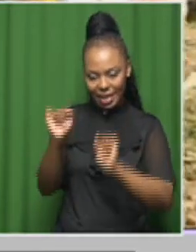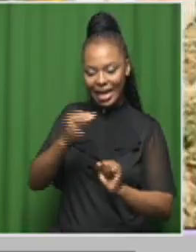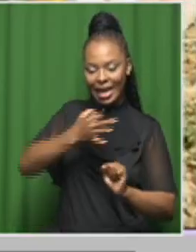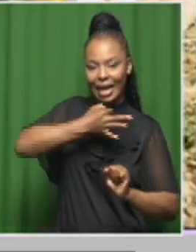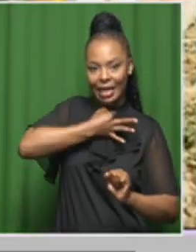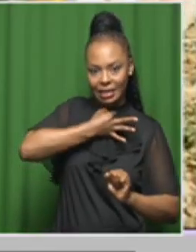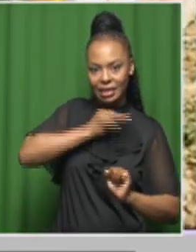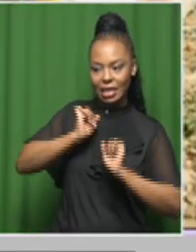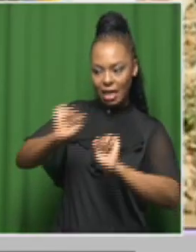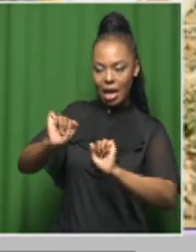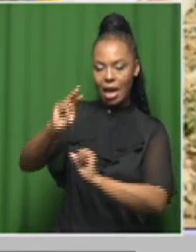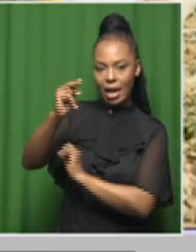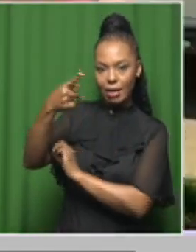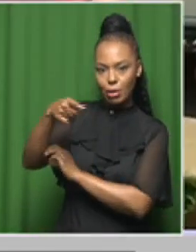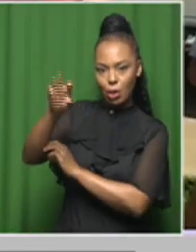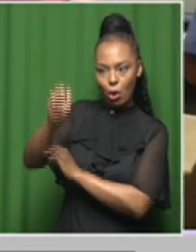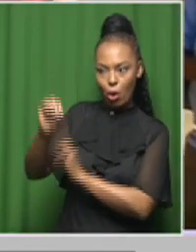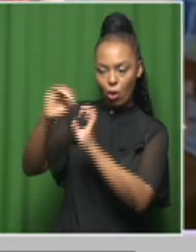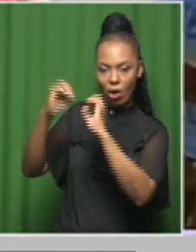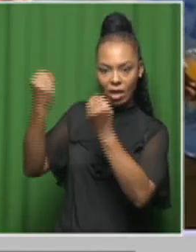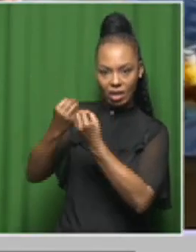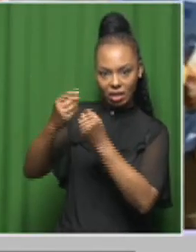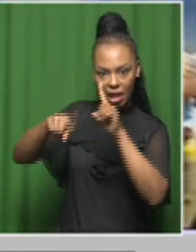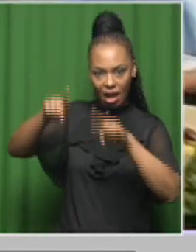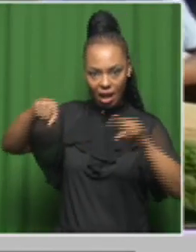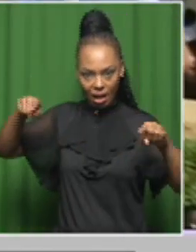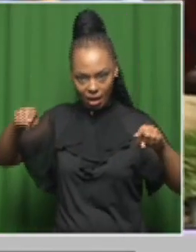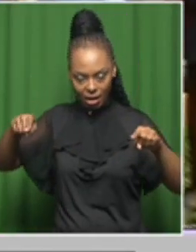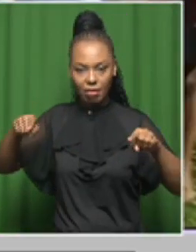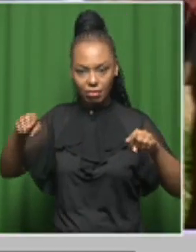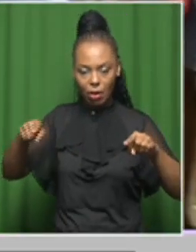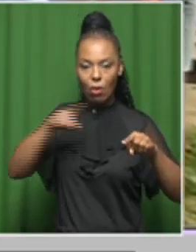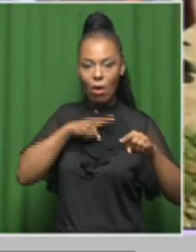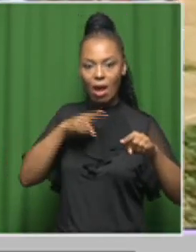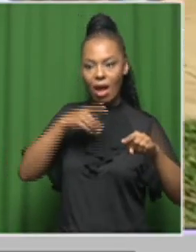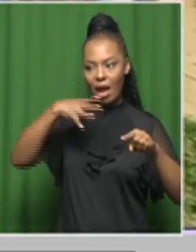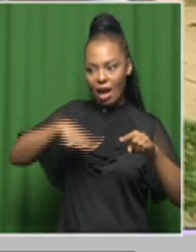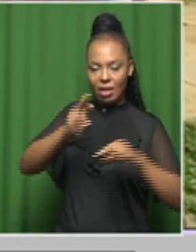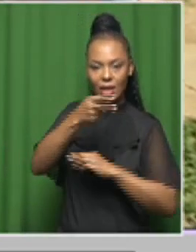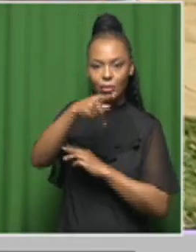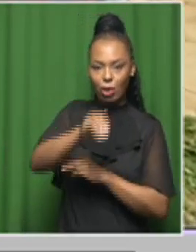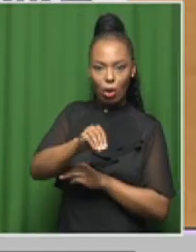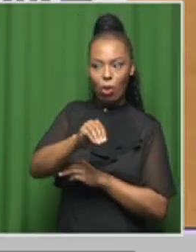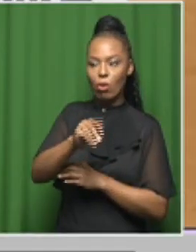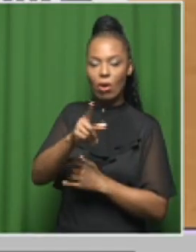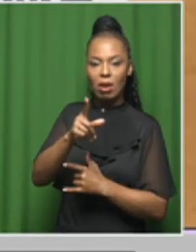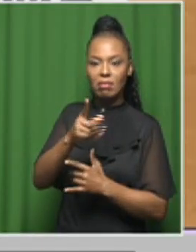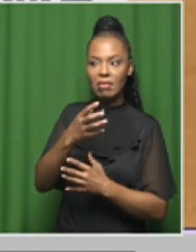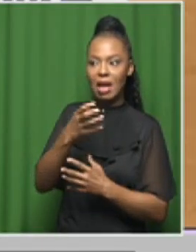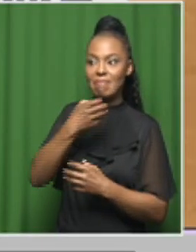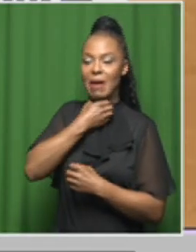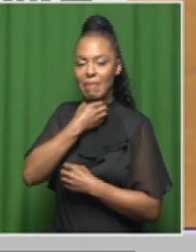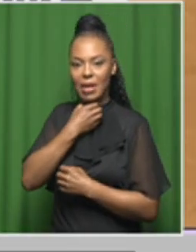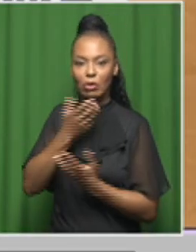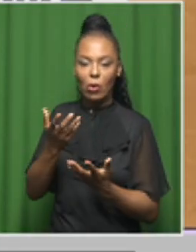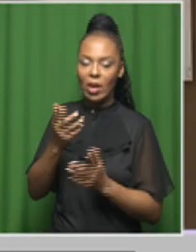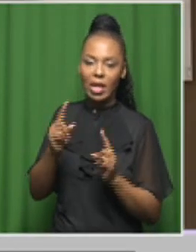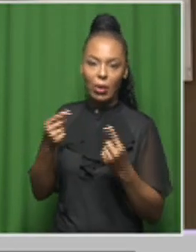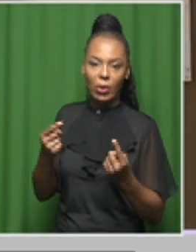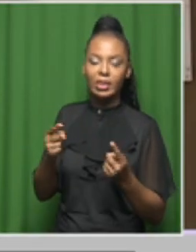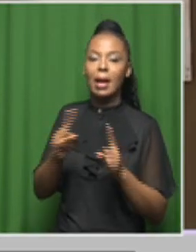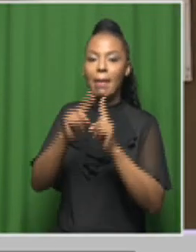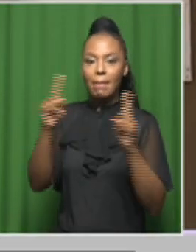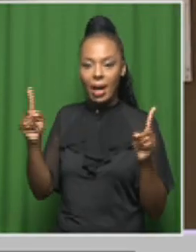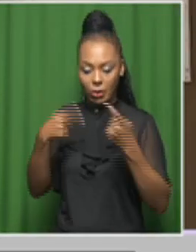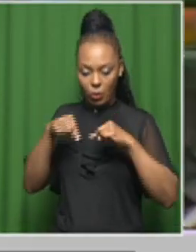NPOs. What are the characteristics? Because not all NPOs would fall into that trap. But we as a country, we